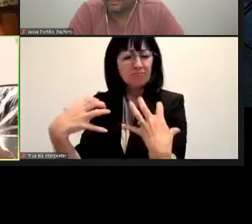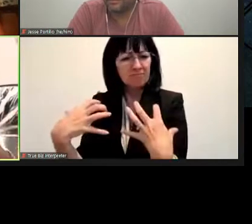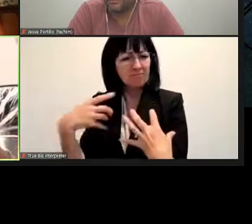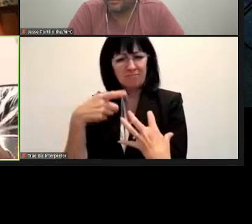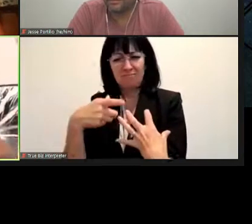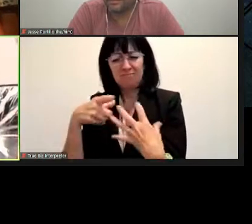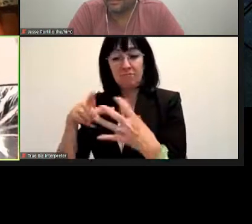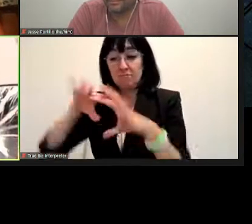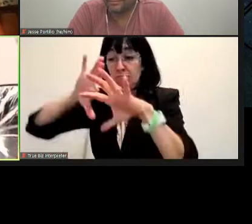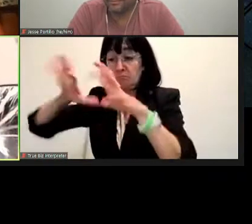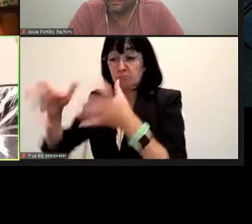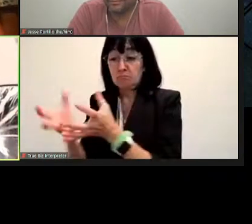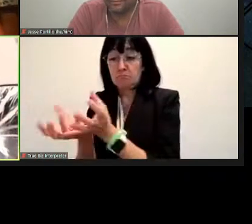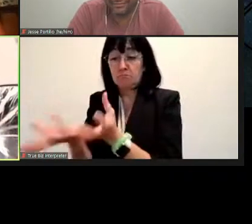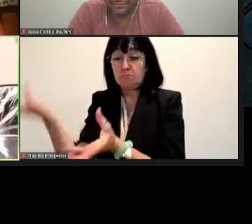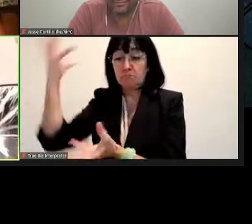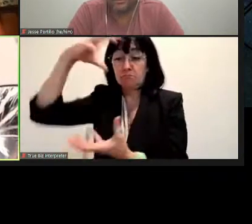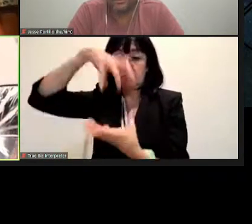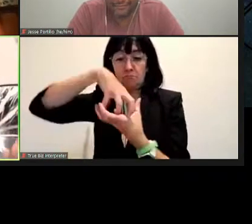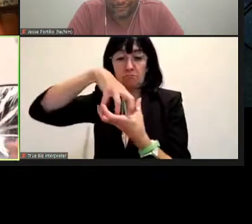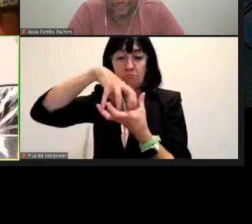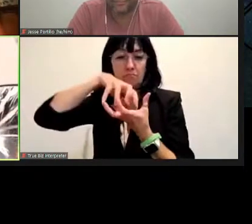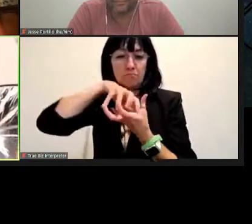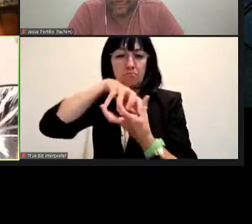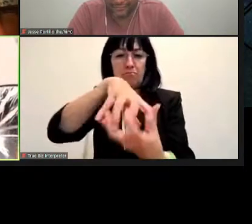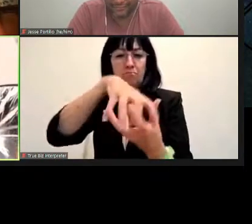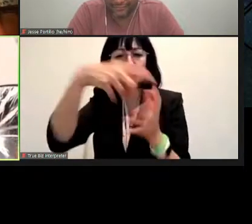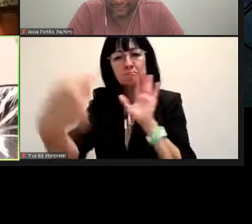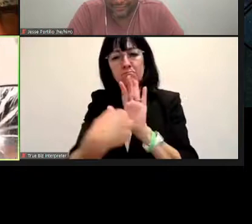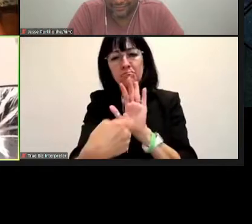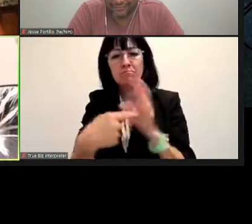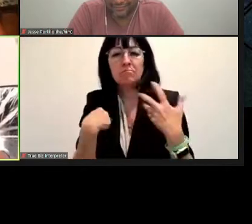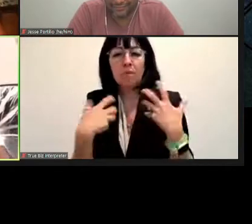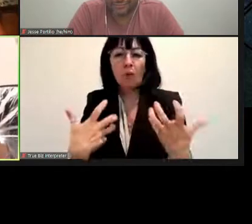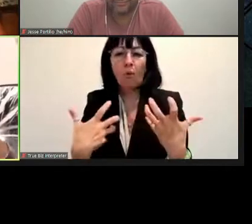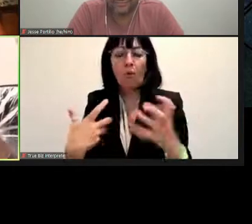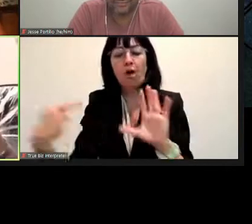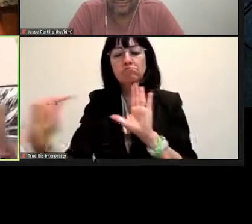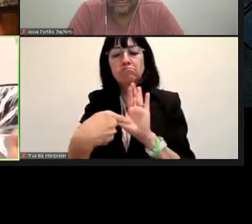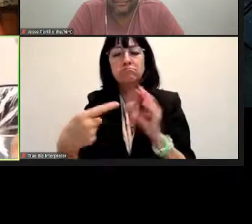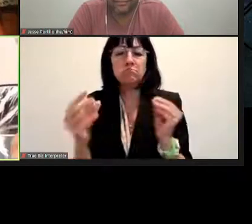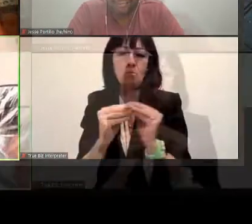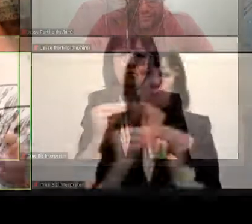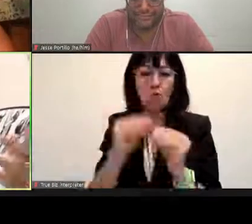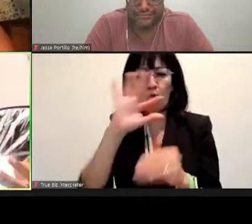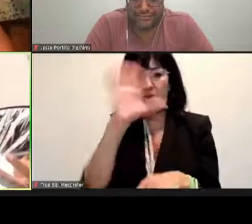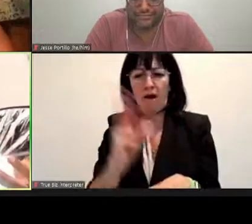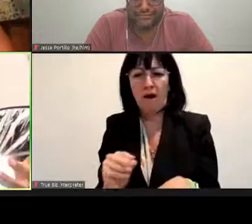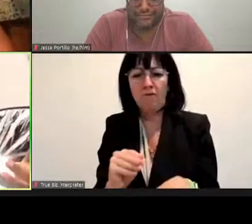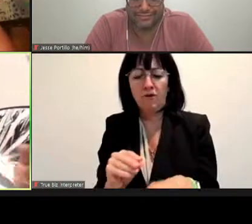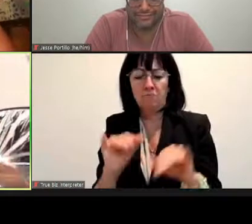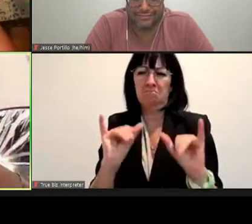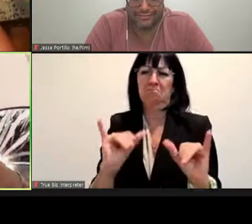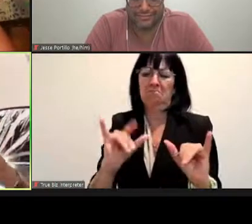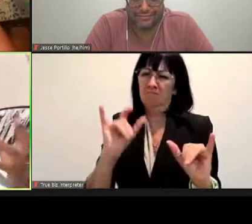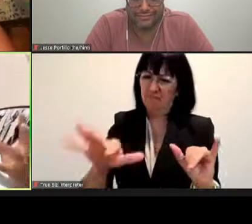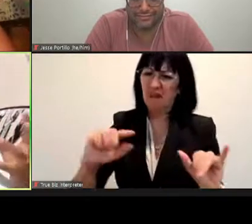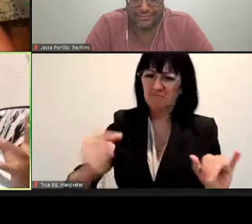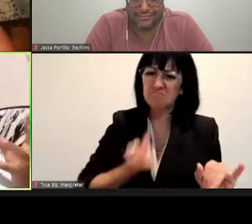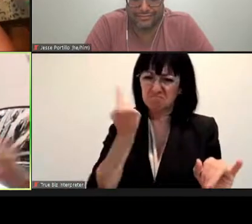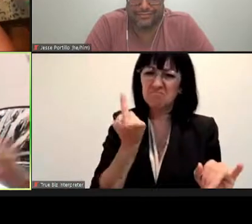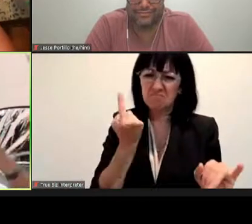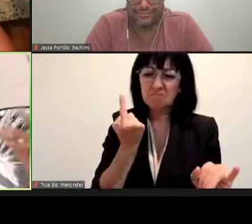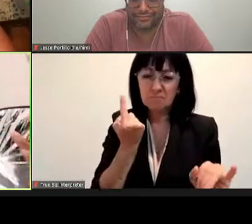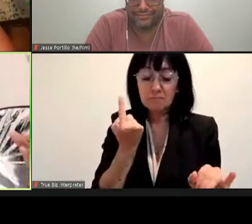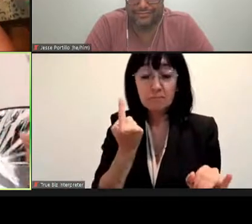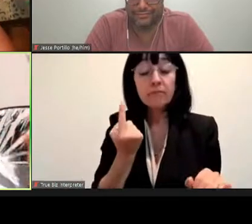visually, that is a meaningless word to say, oh, I want it more African. So in addition to being offensive. So